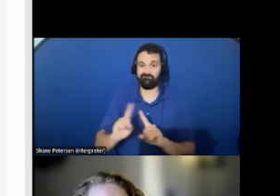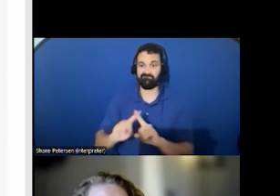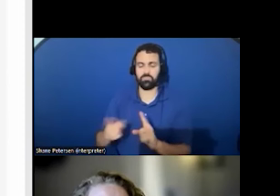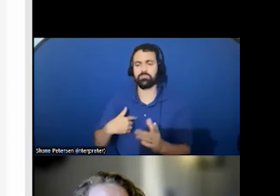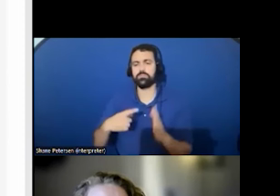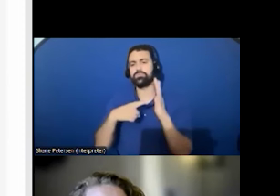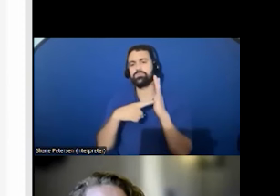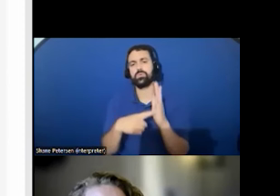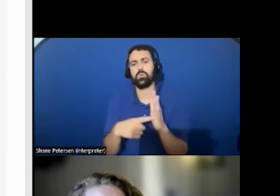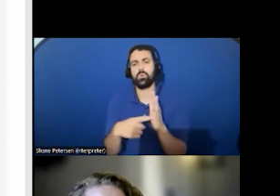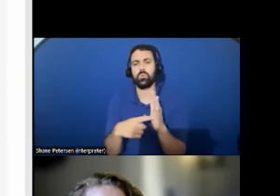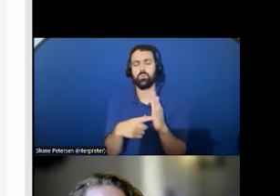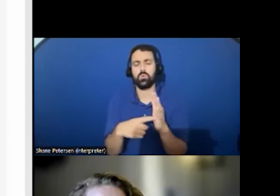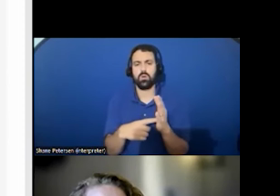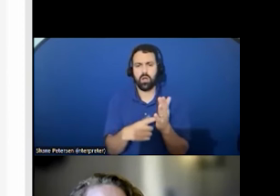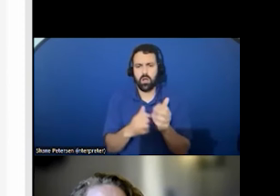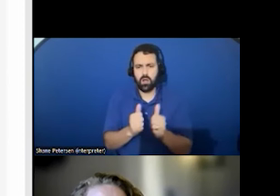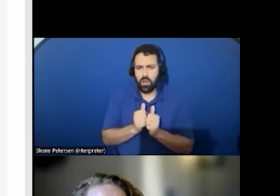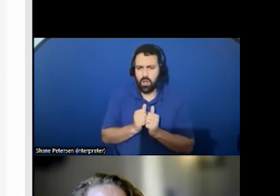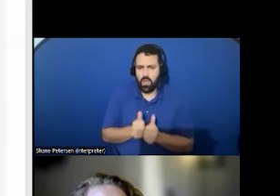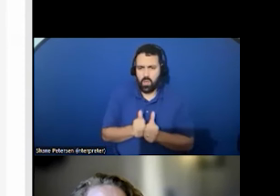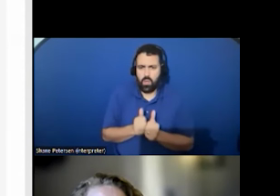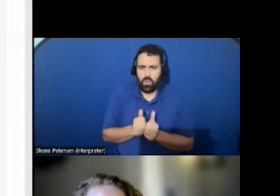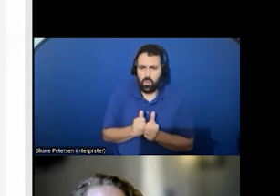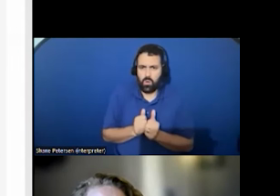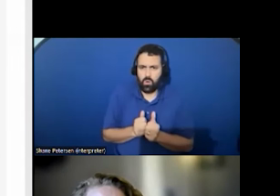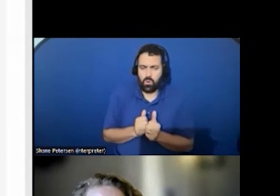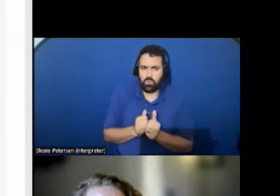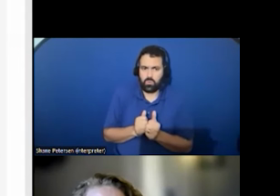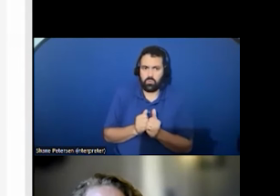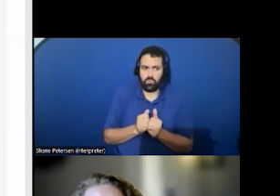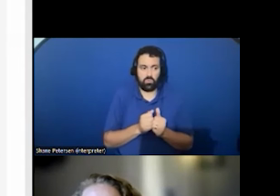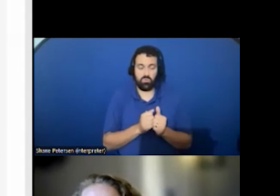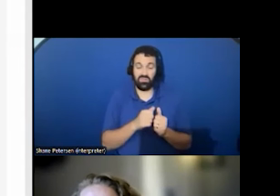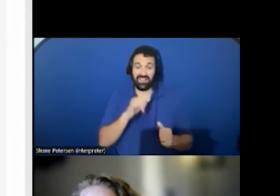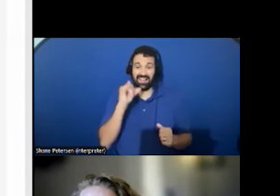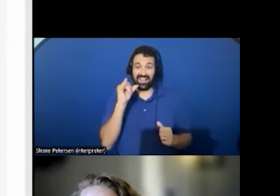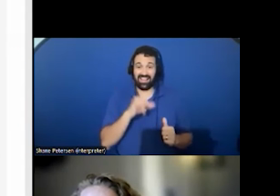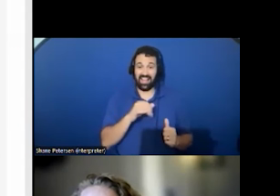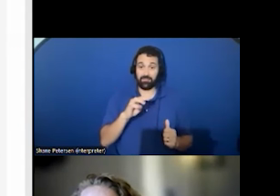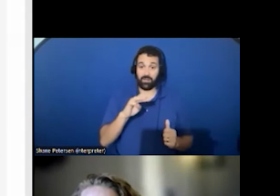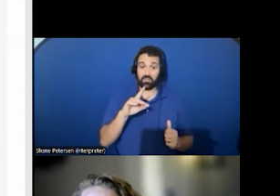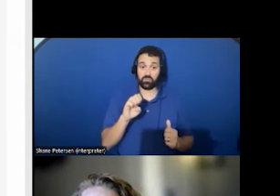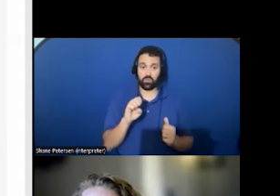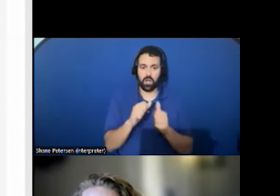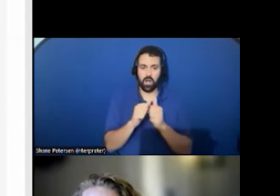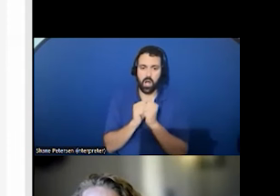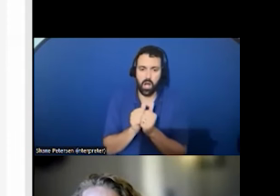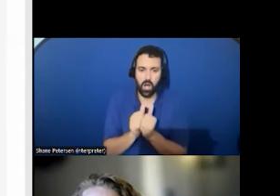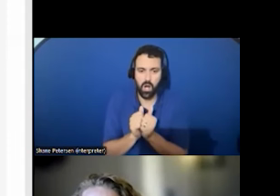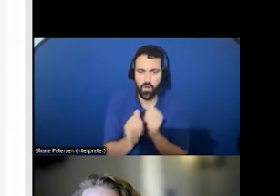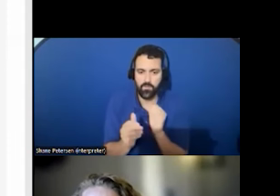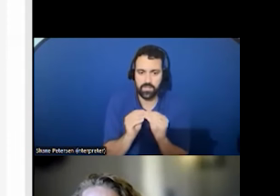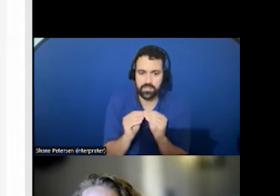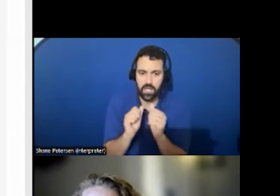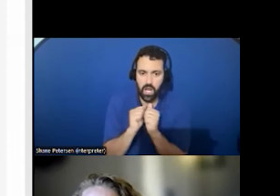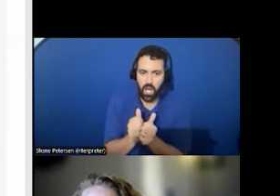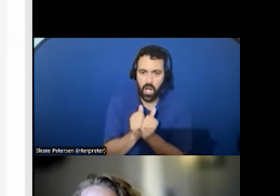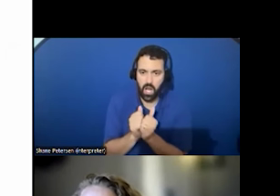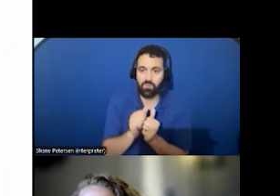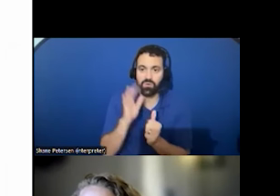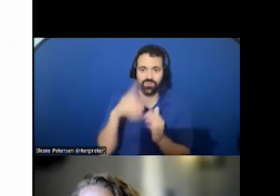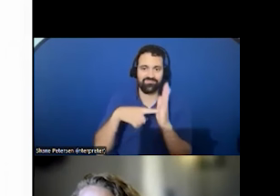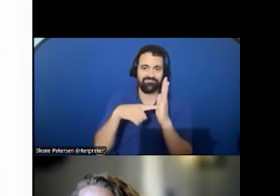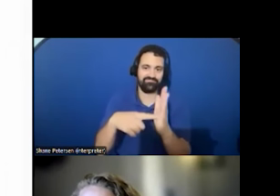you how to do it from inside the actual module real quick.